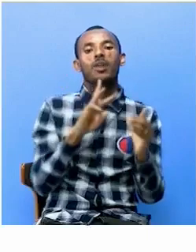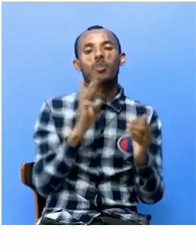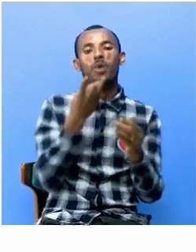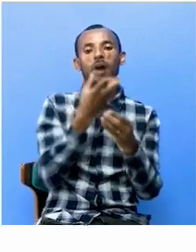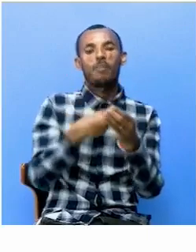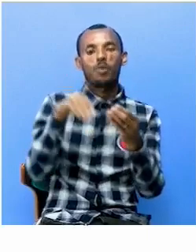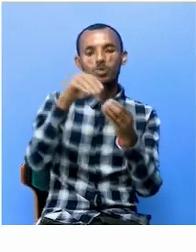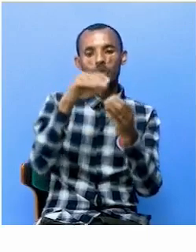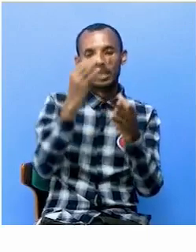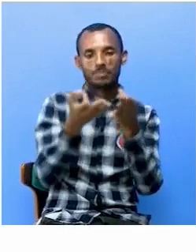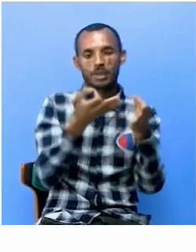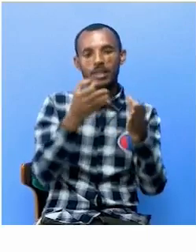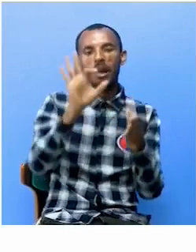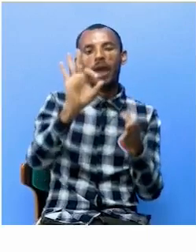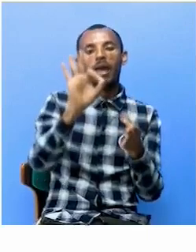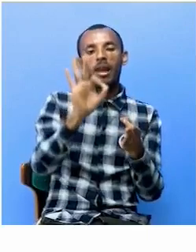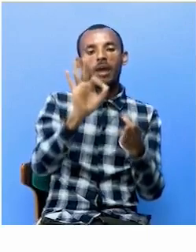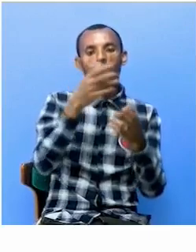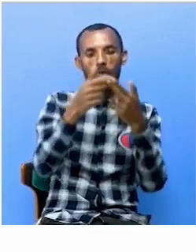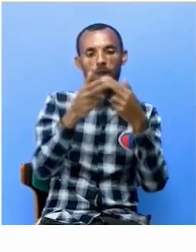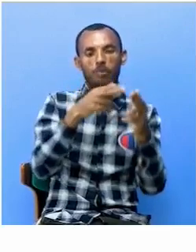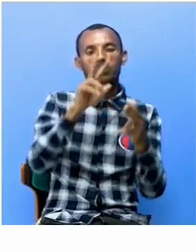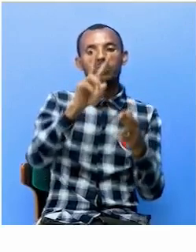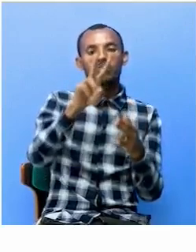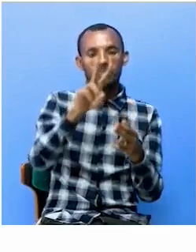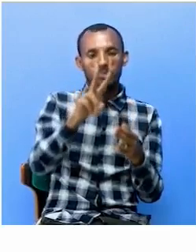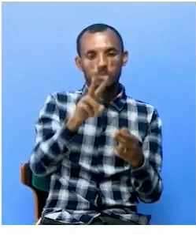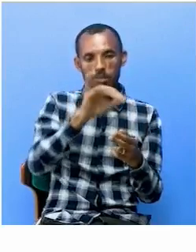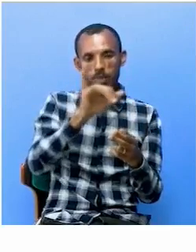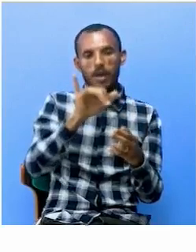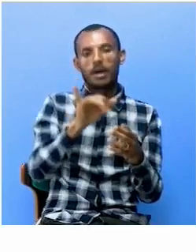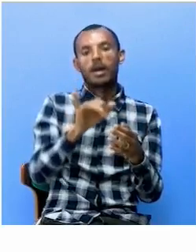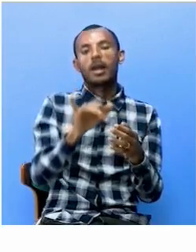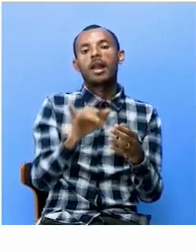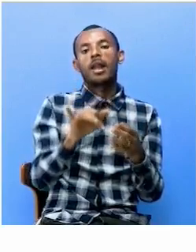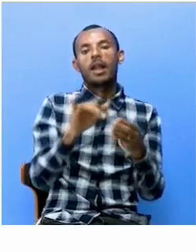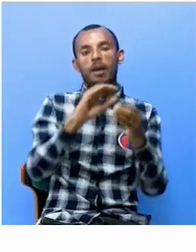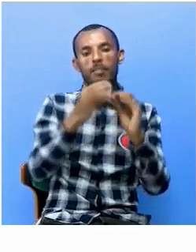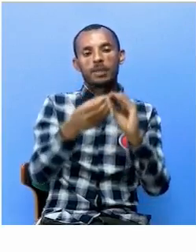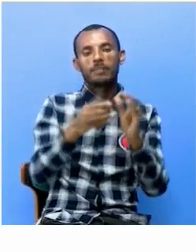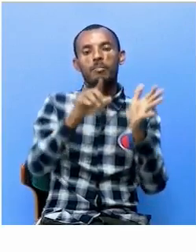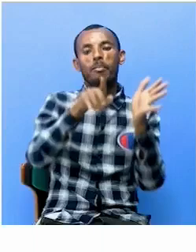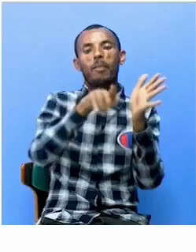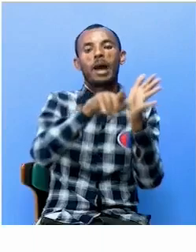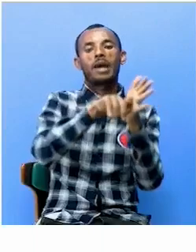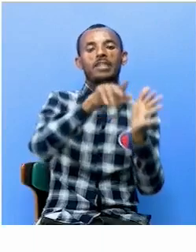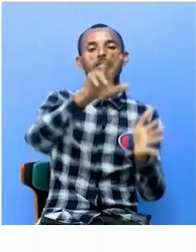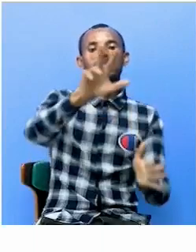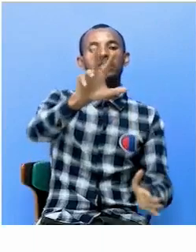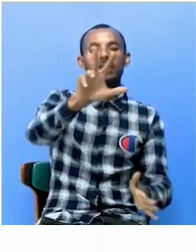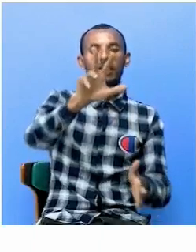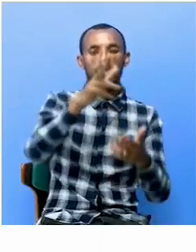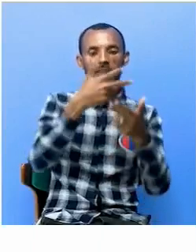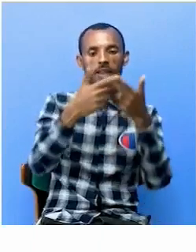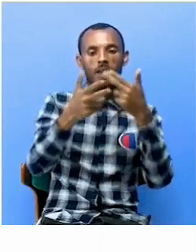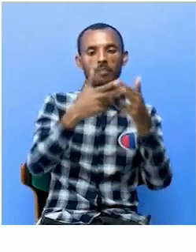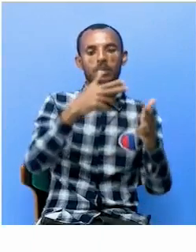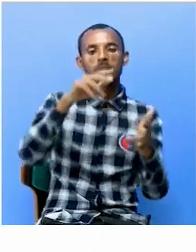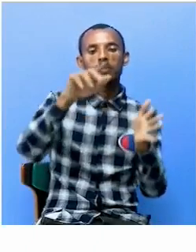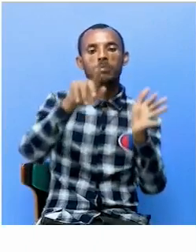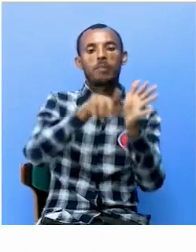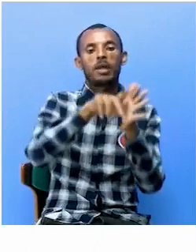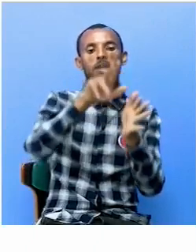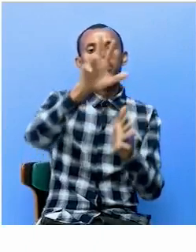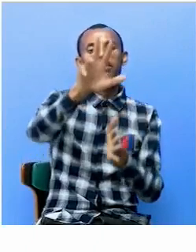also express 9 as a product of two linear factors, like minus 3 times minus